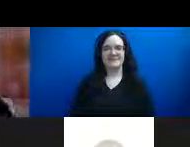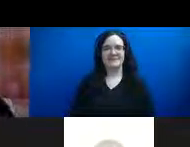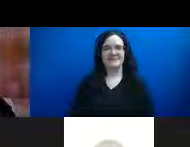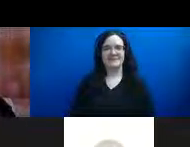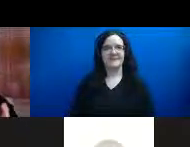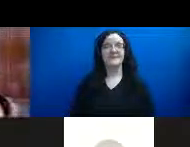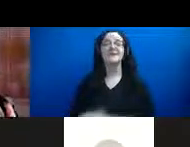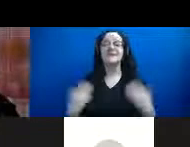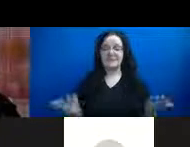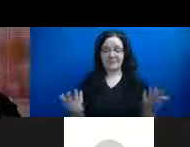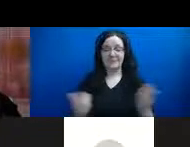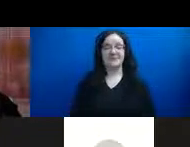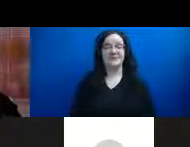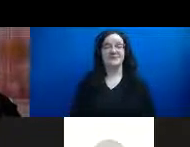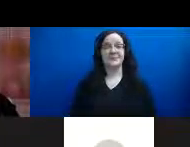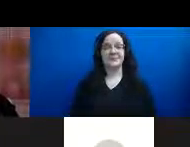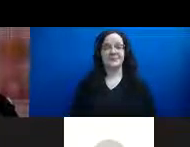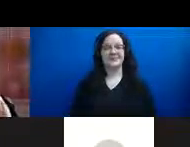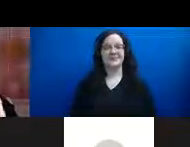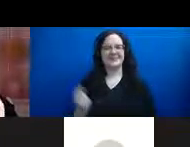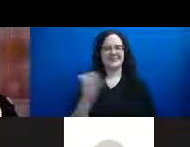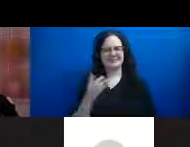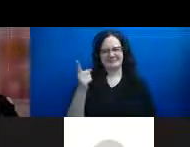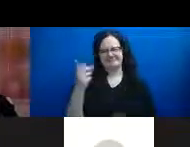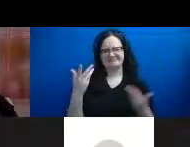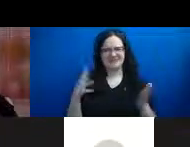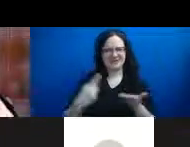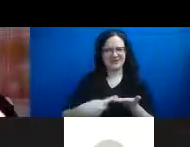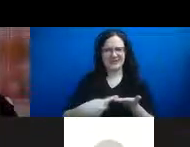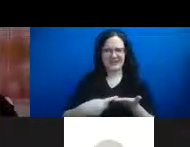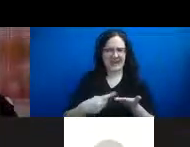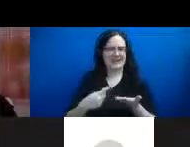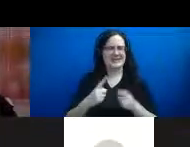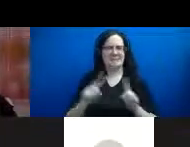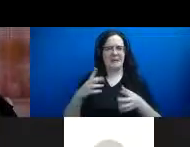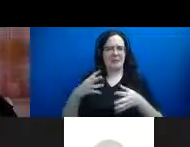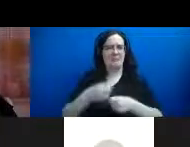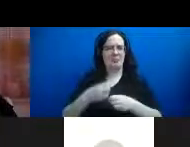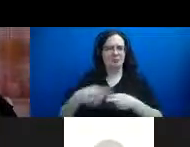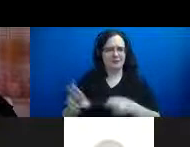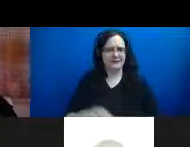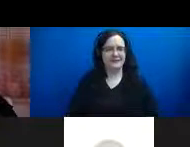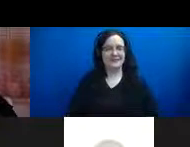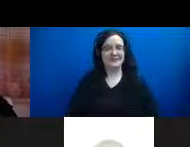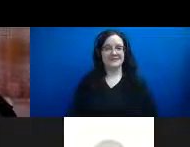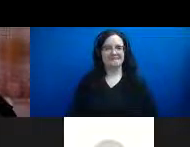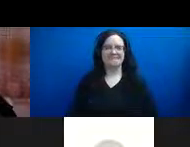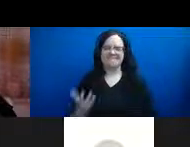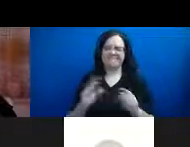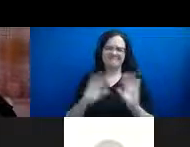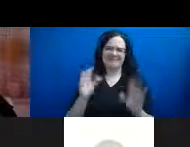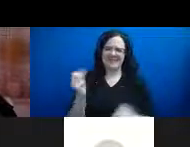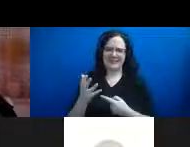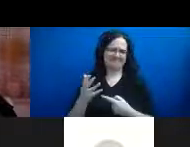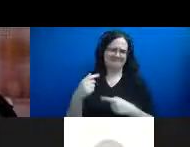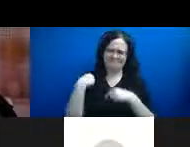So gambling, you know, you've gone over this, but just quickly, I just want to say, obviously, this has been around for a long time. There's